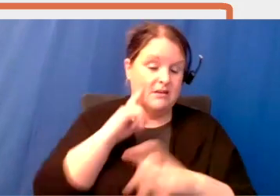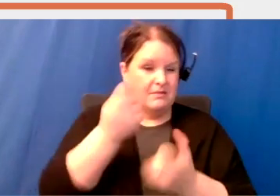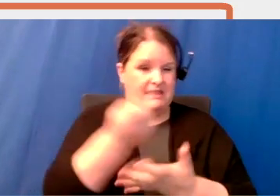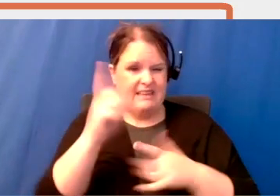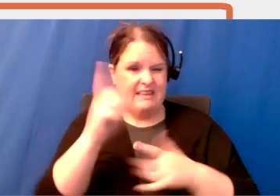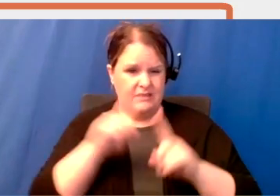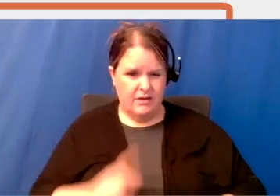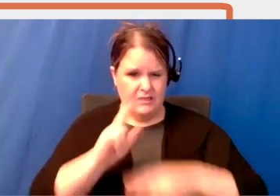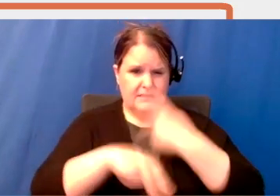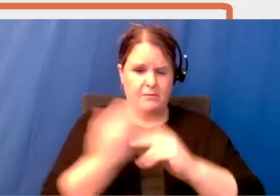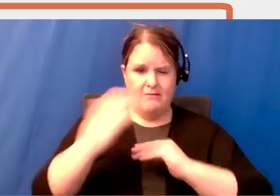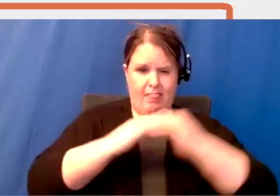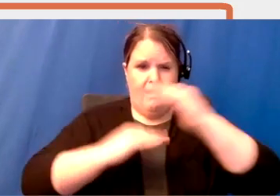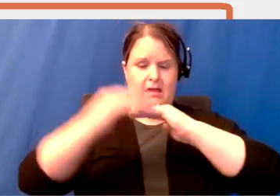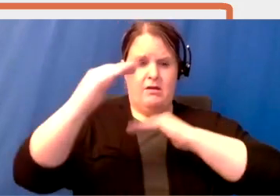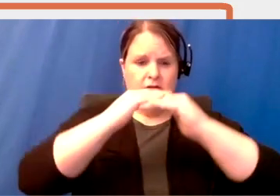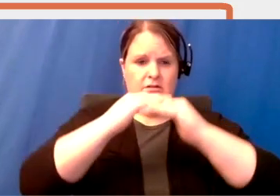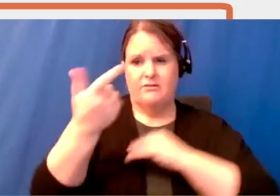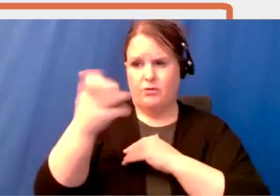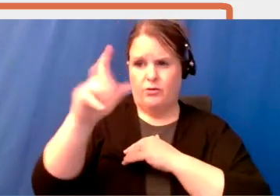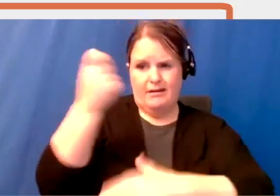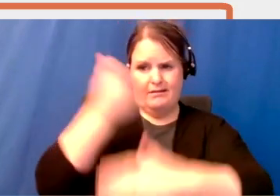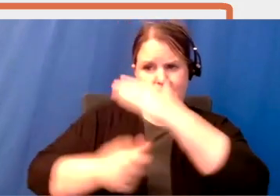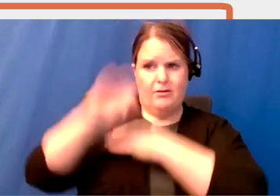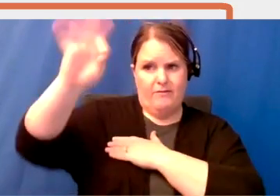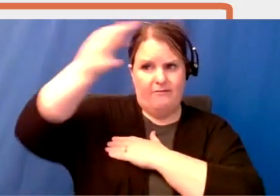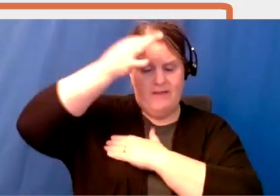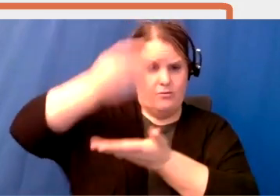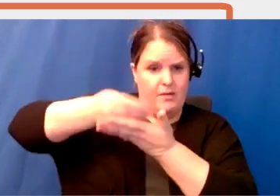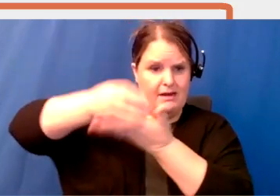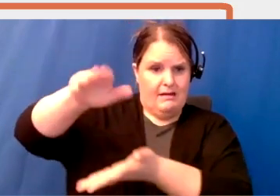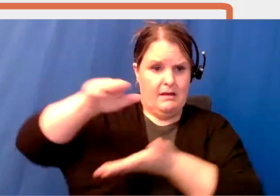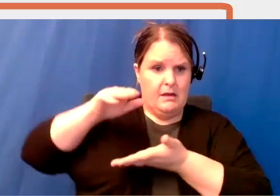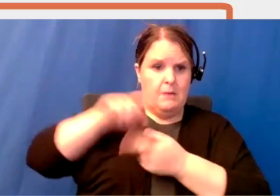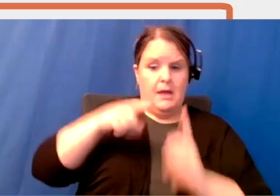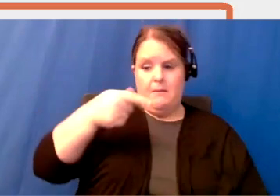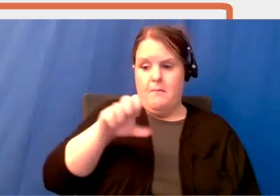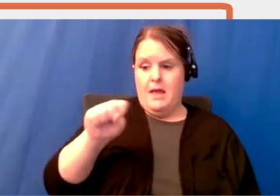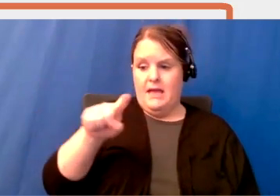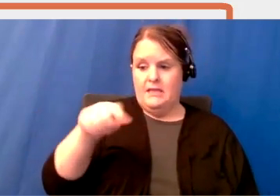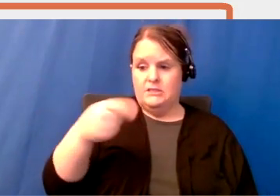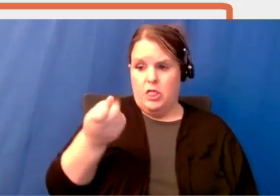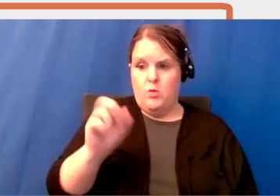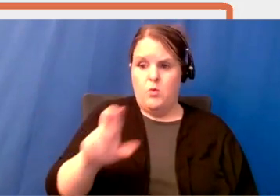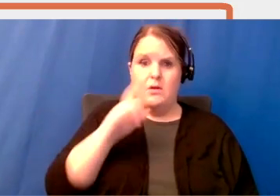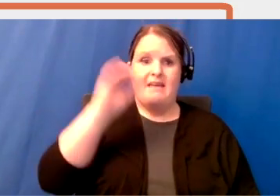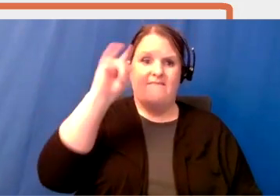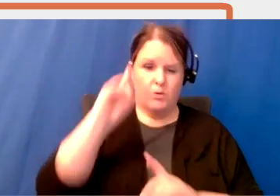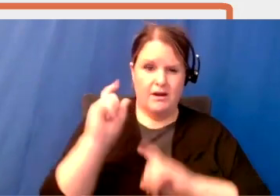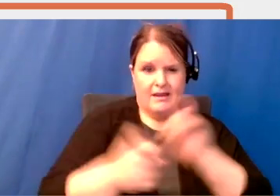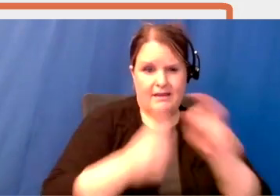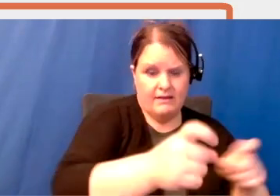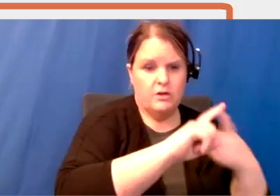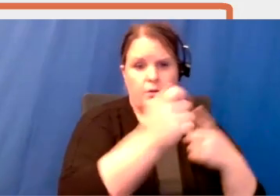layers of subgranting occurring under a federal award, but if you're a pass-through entity if you are dispersing a